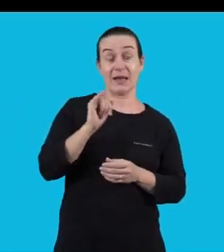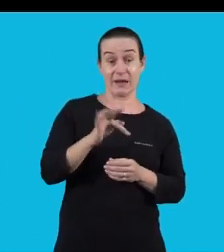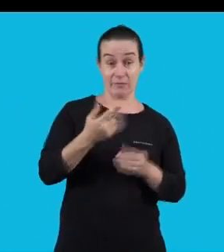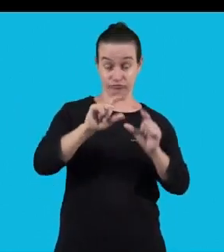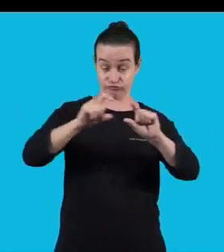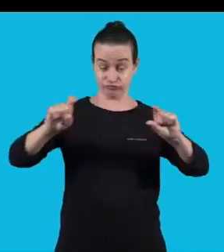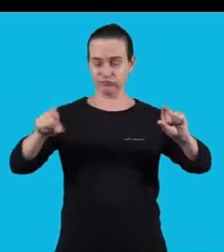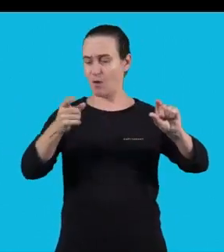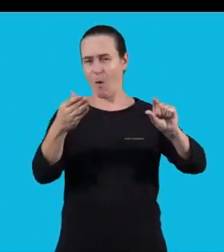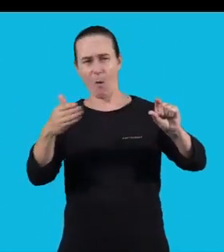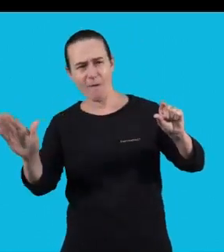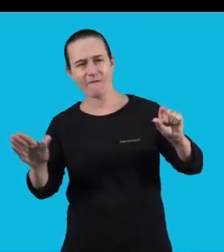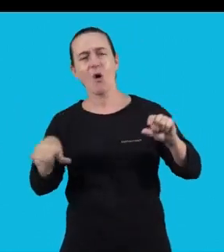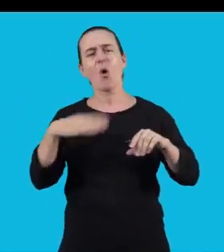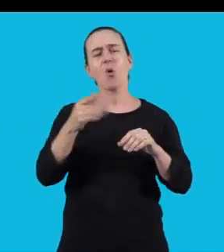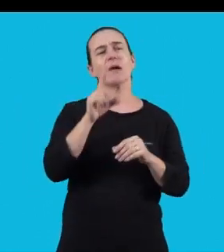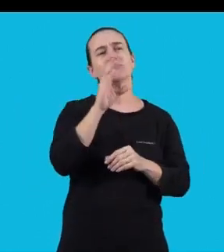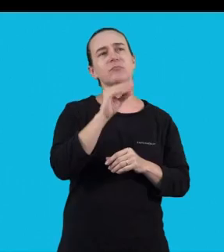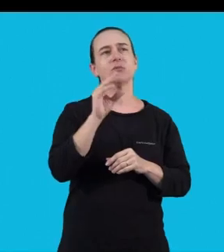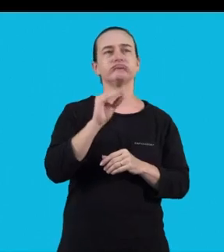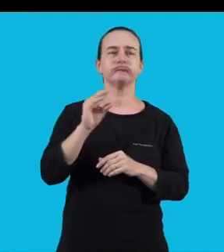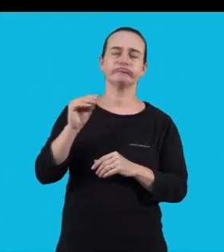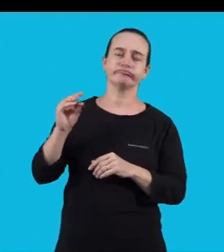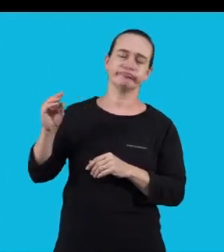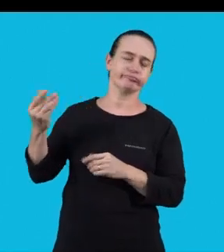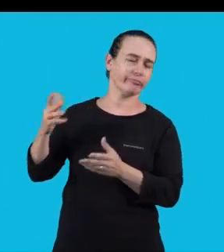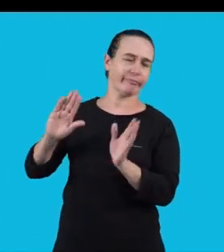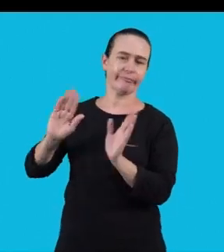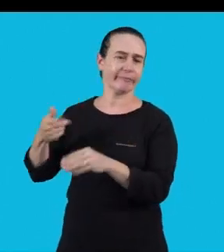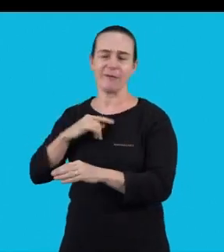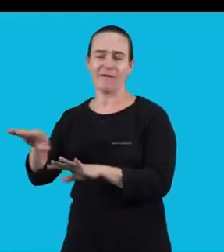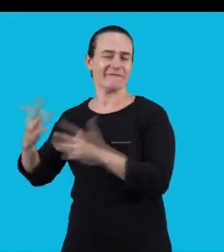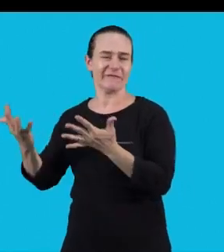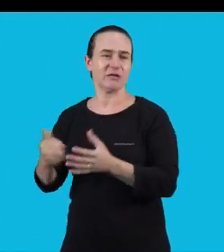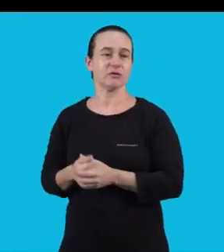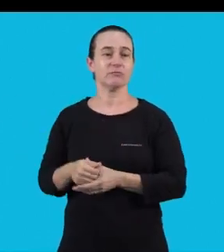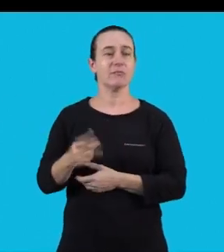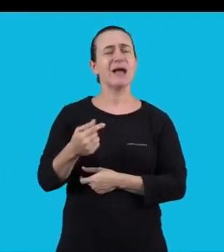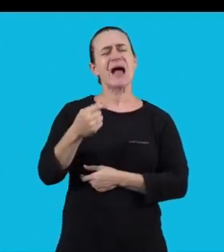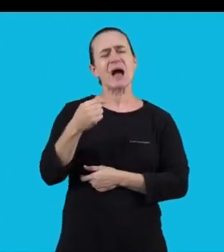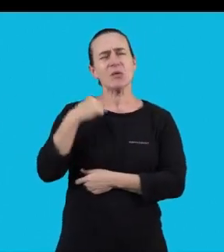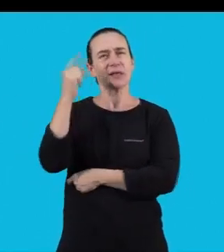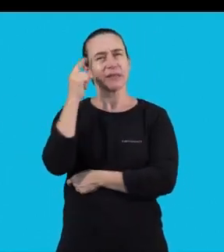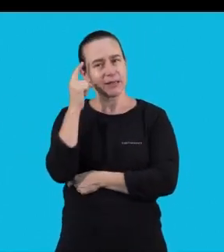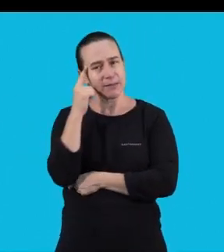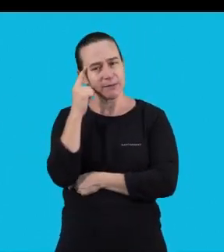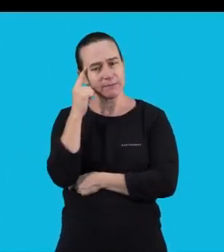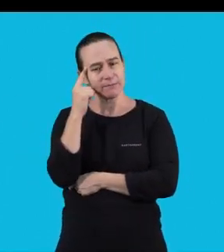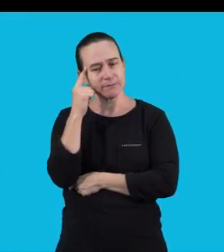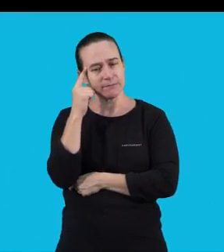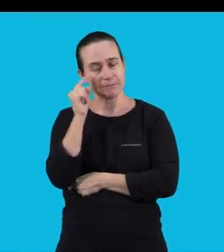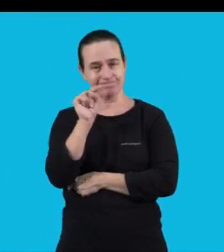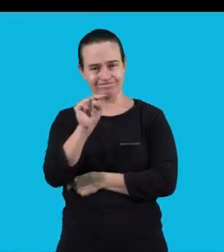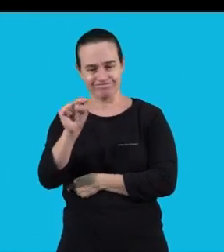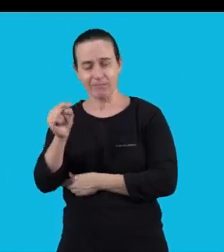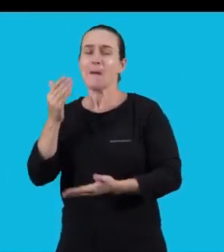text are omitted or where speech trails off. I was thinking, maybe we should stay. Or